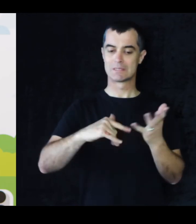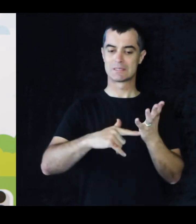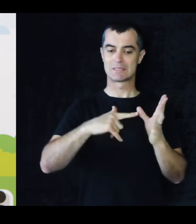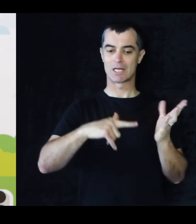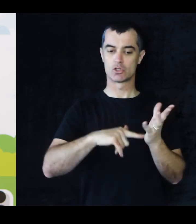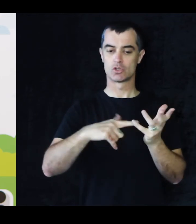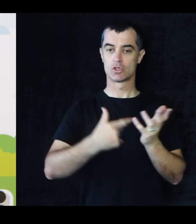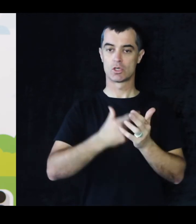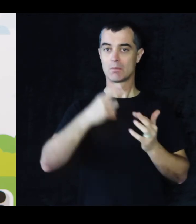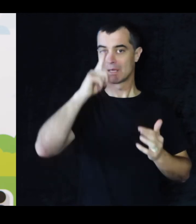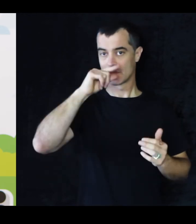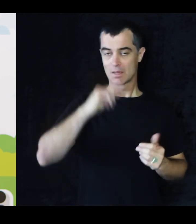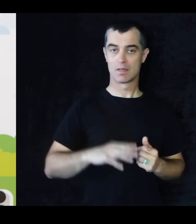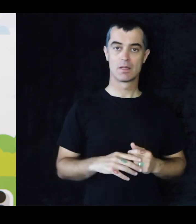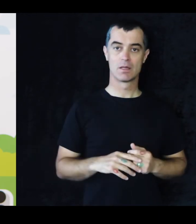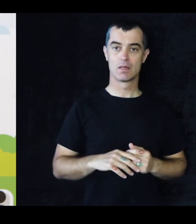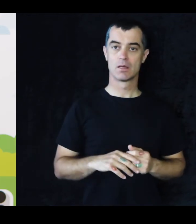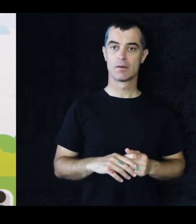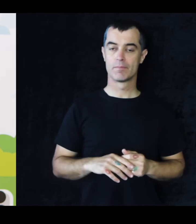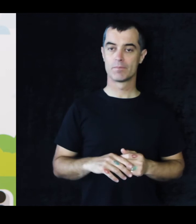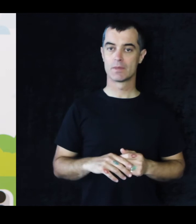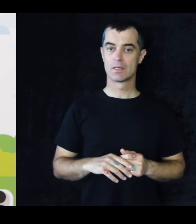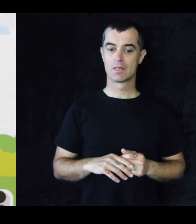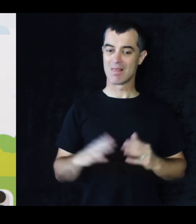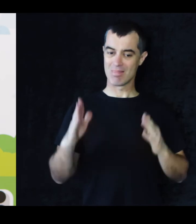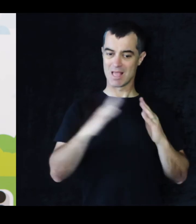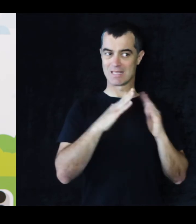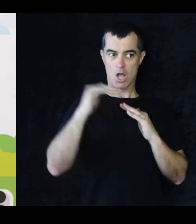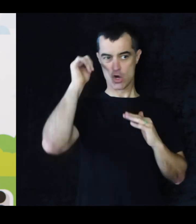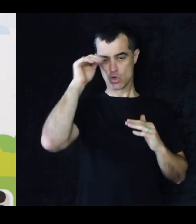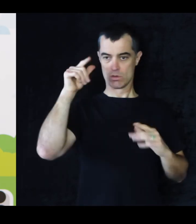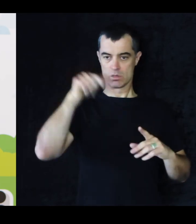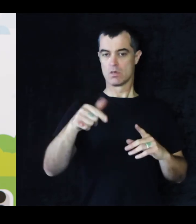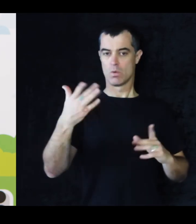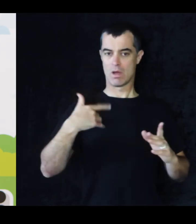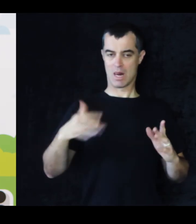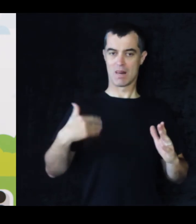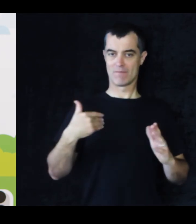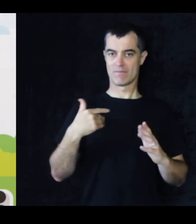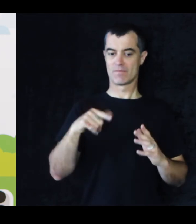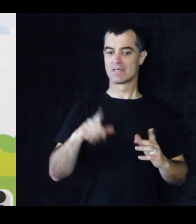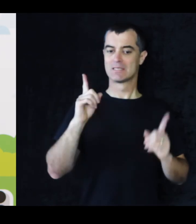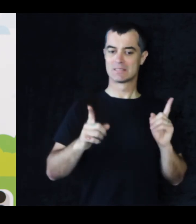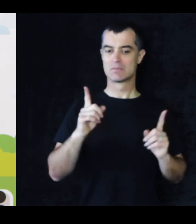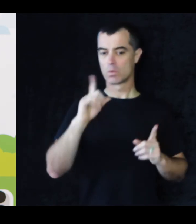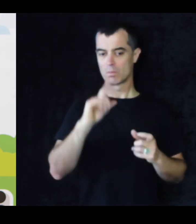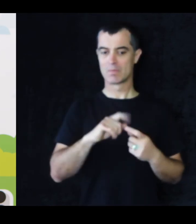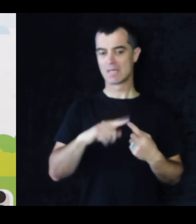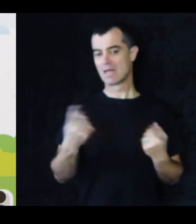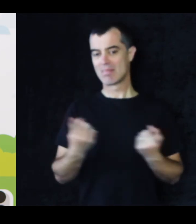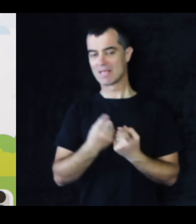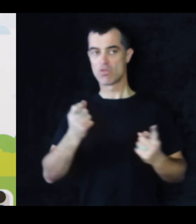of all short-statured people, and the town knew where we lived.